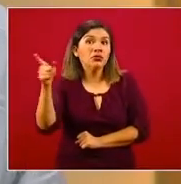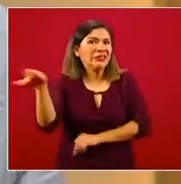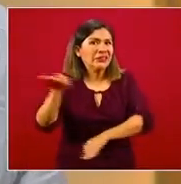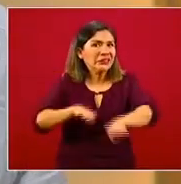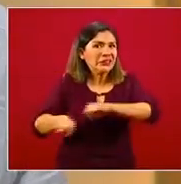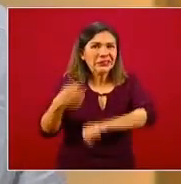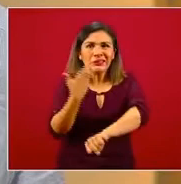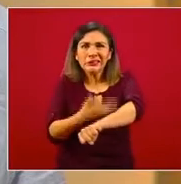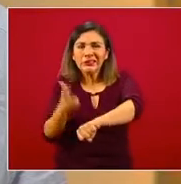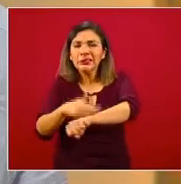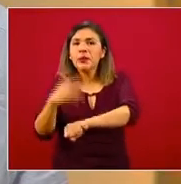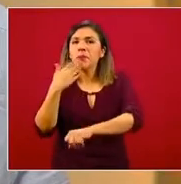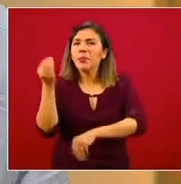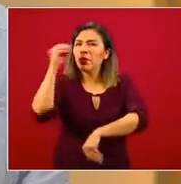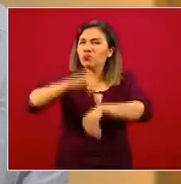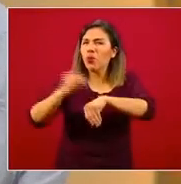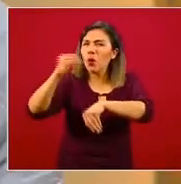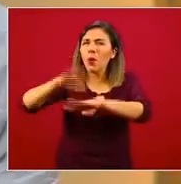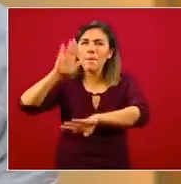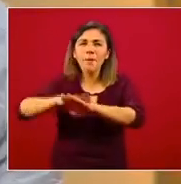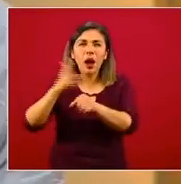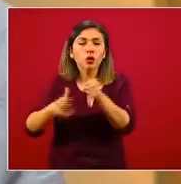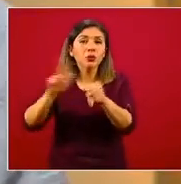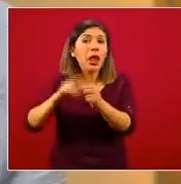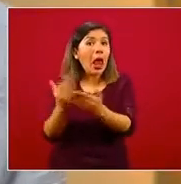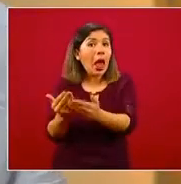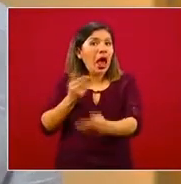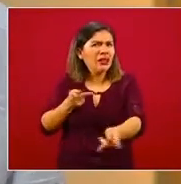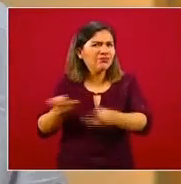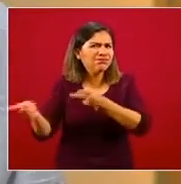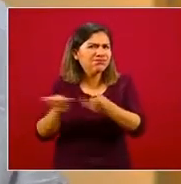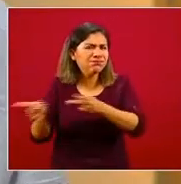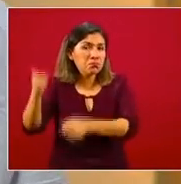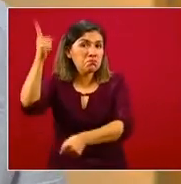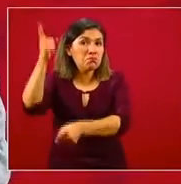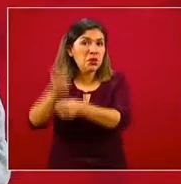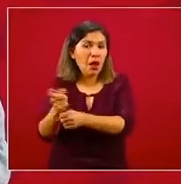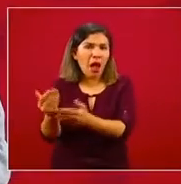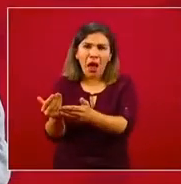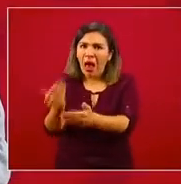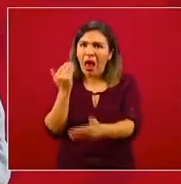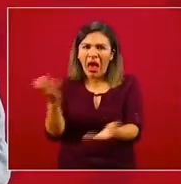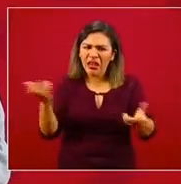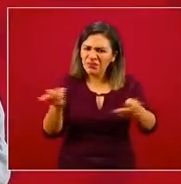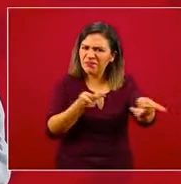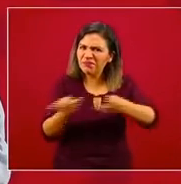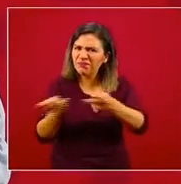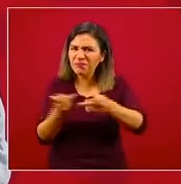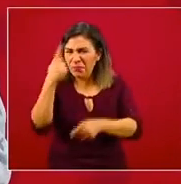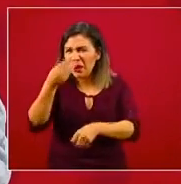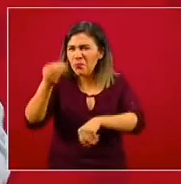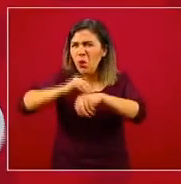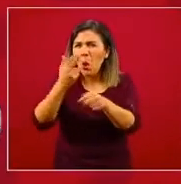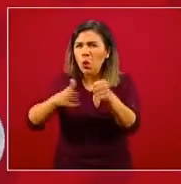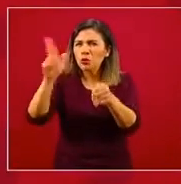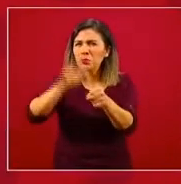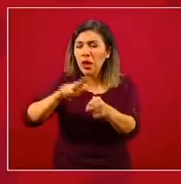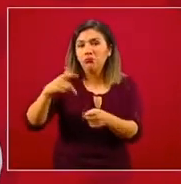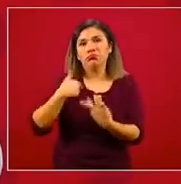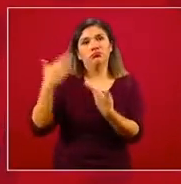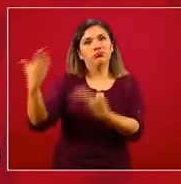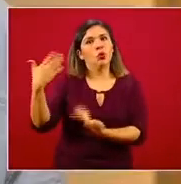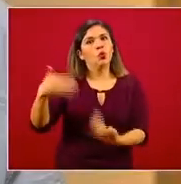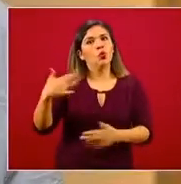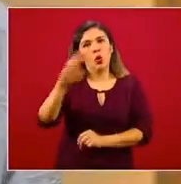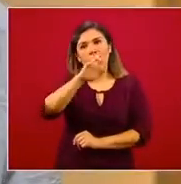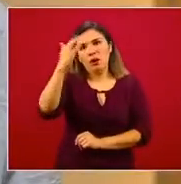point. They made a great work of hospital retrofitting. Tabasco was one of the first